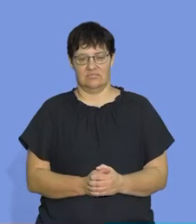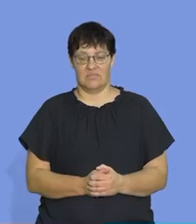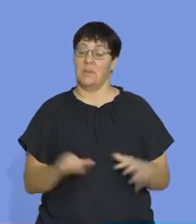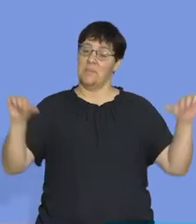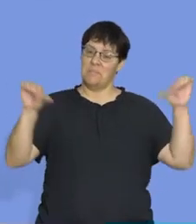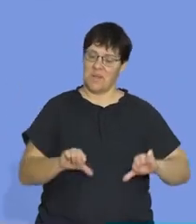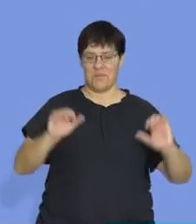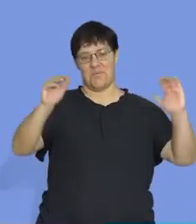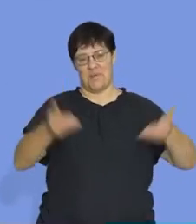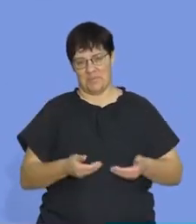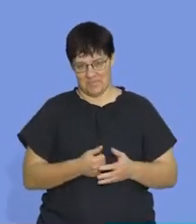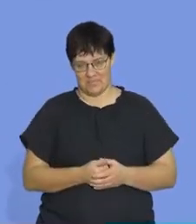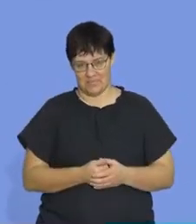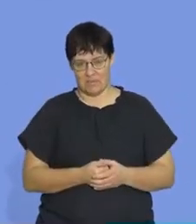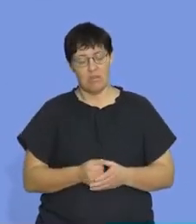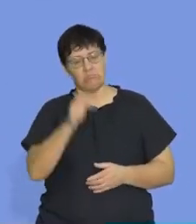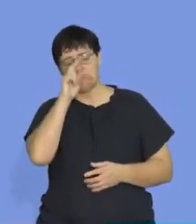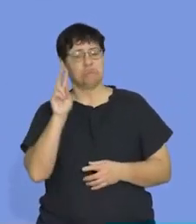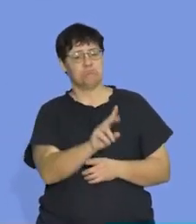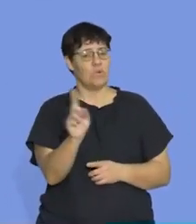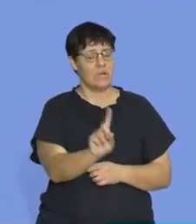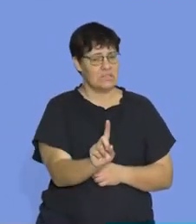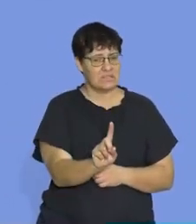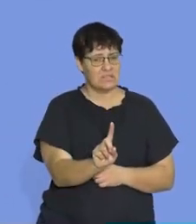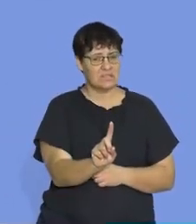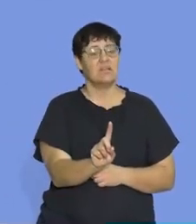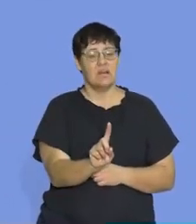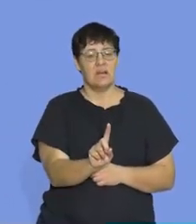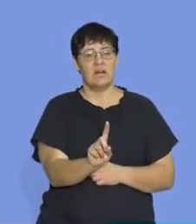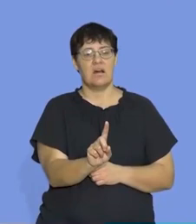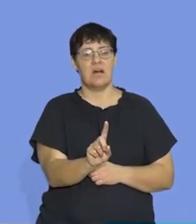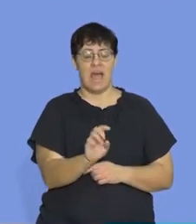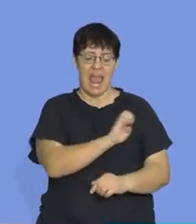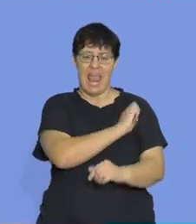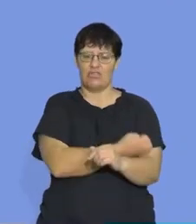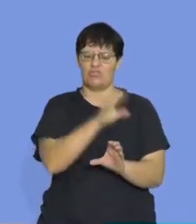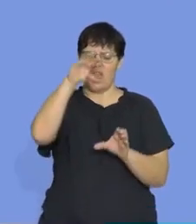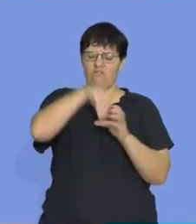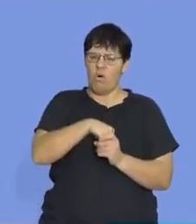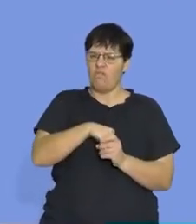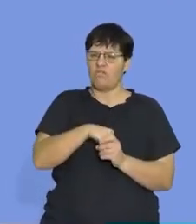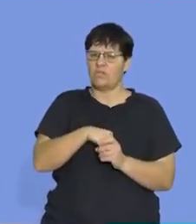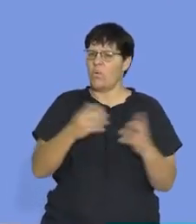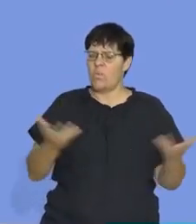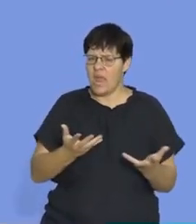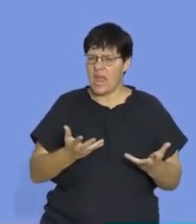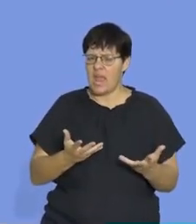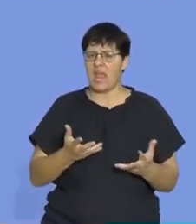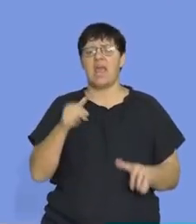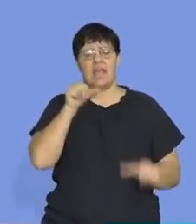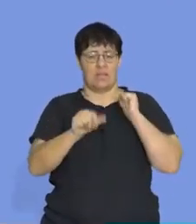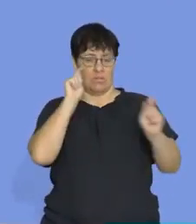Welcome back to our session. We're still looking into the role of energy in as far as a chemical change or a reaction is